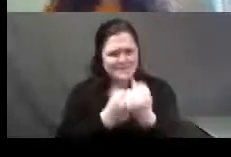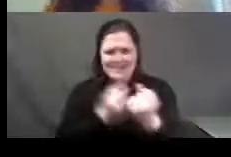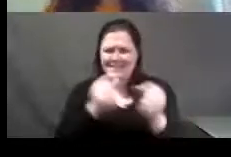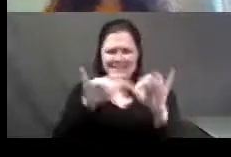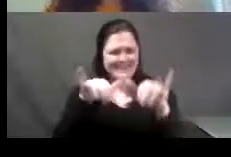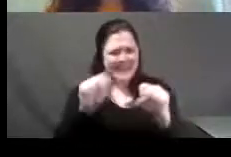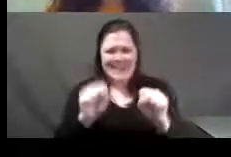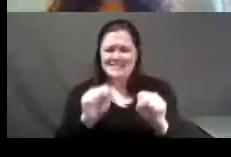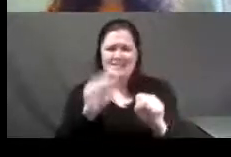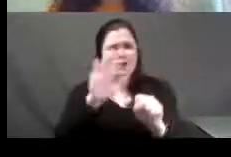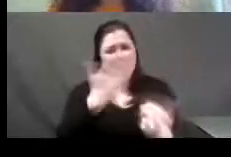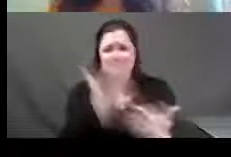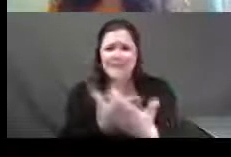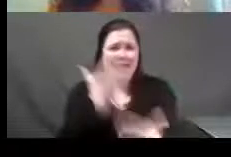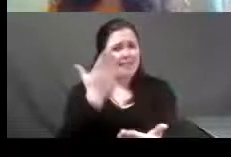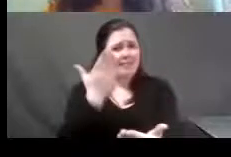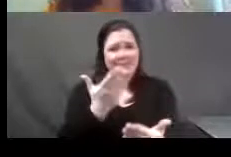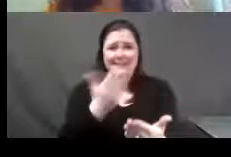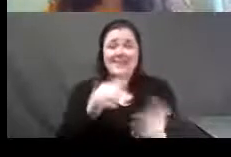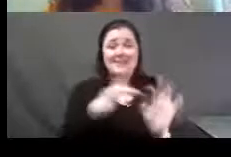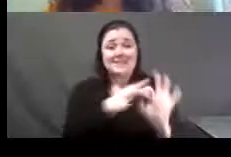you're valid and it's connected.